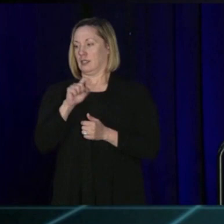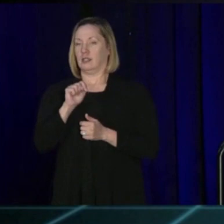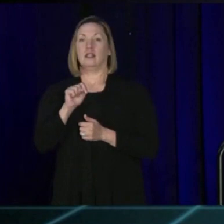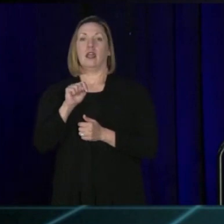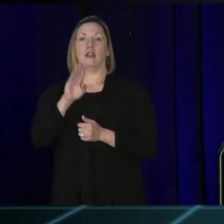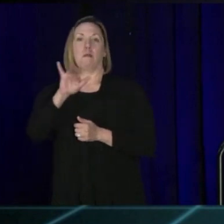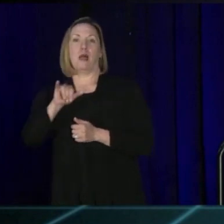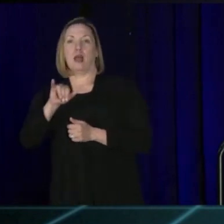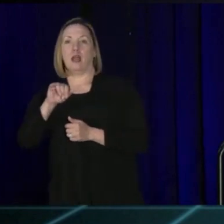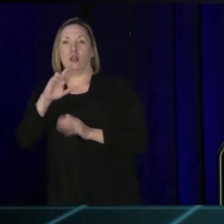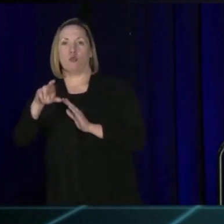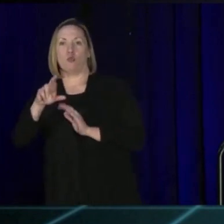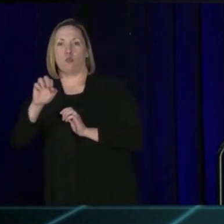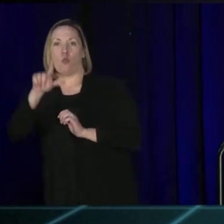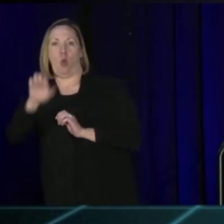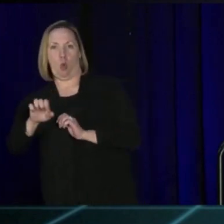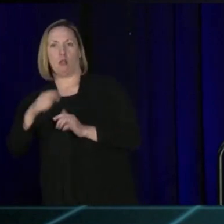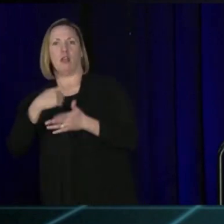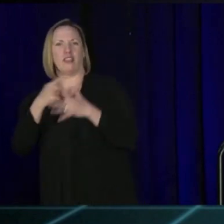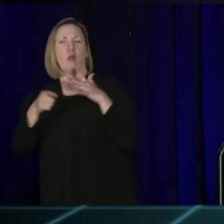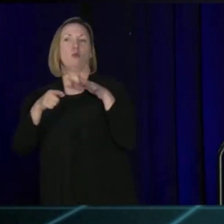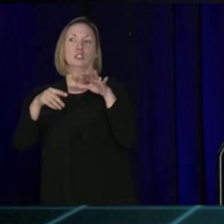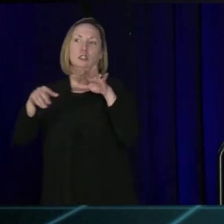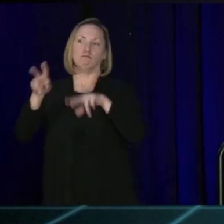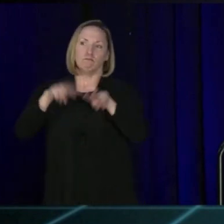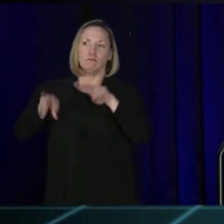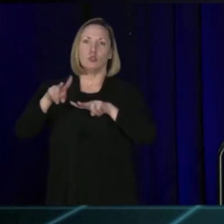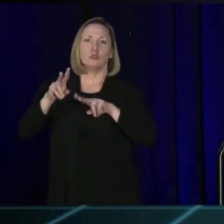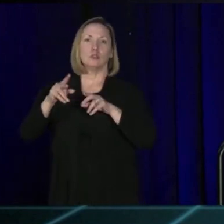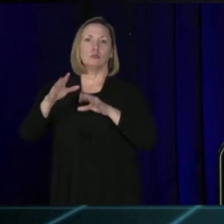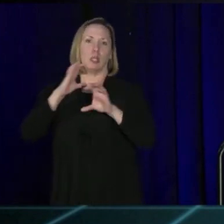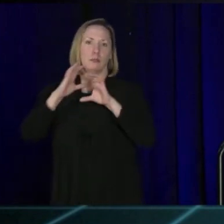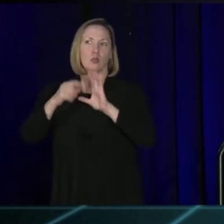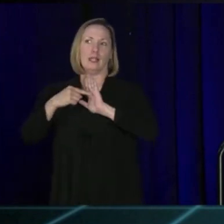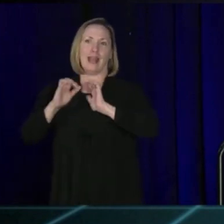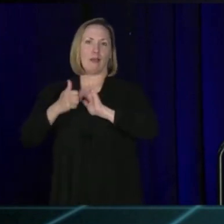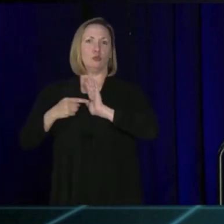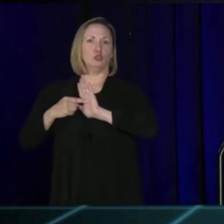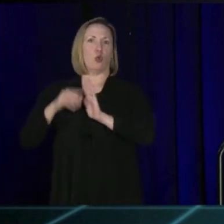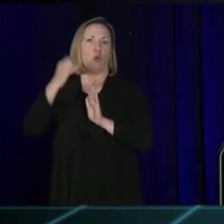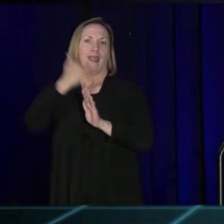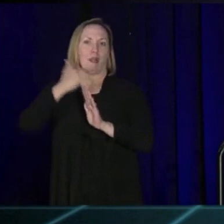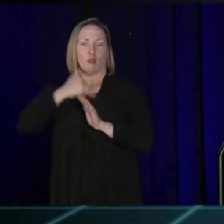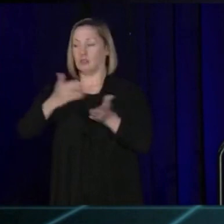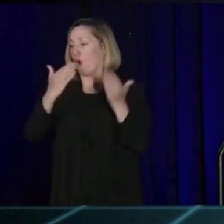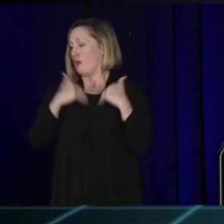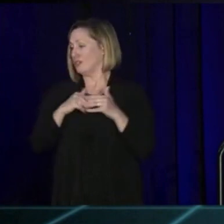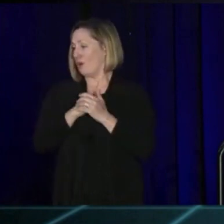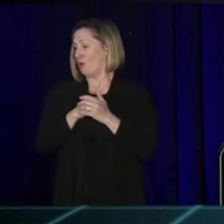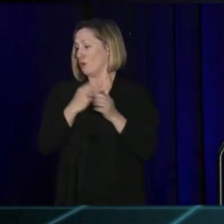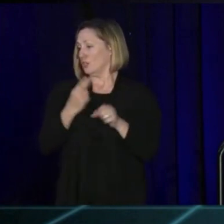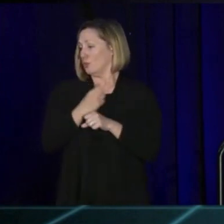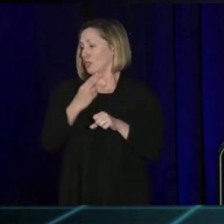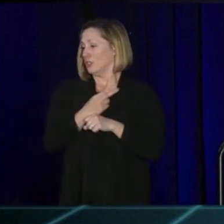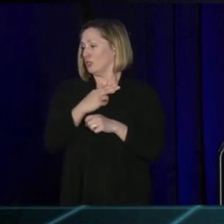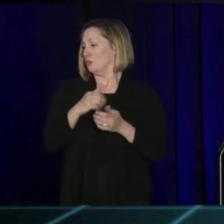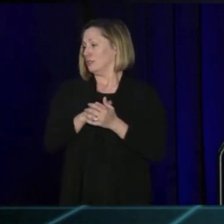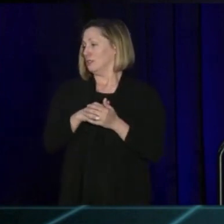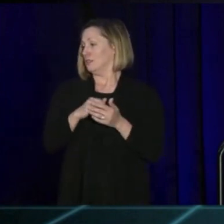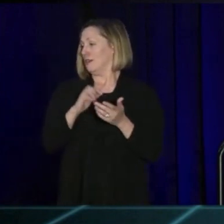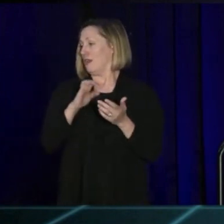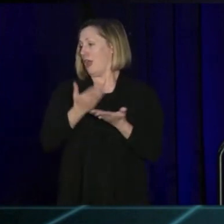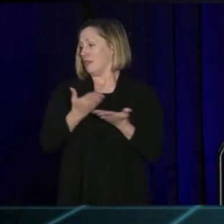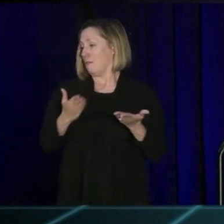like alert that we use to communicate errors. We can also use accessible matchers. So for example, we can check that elements are